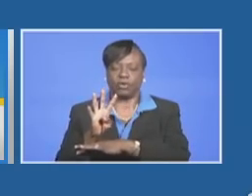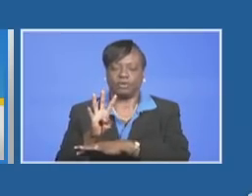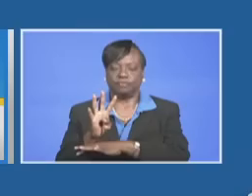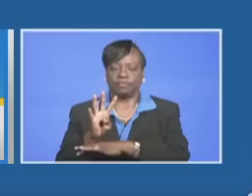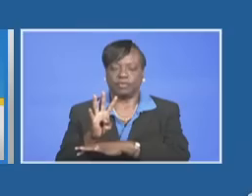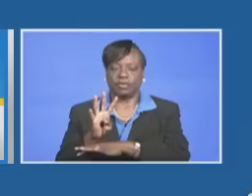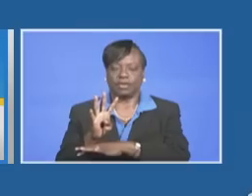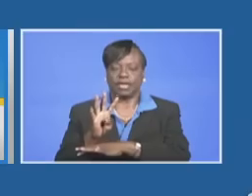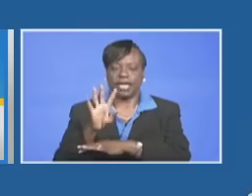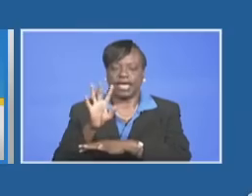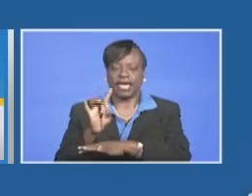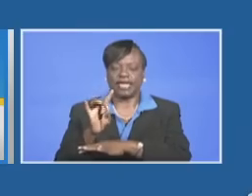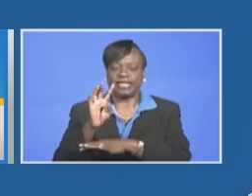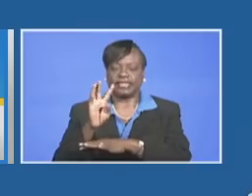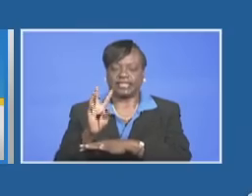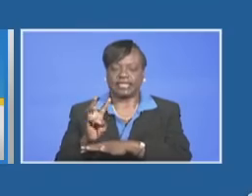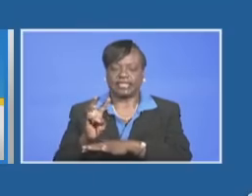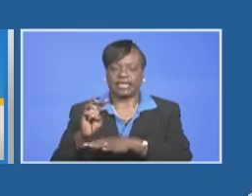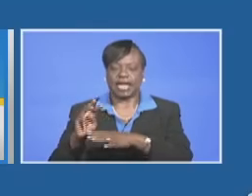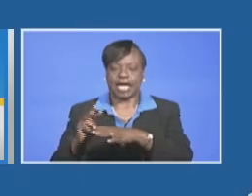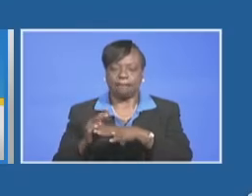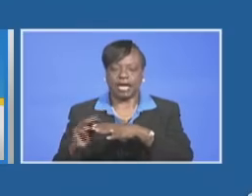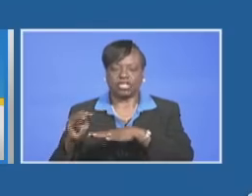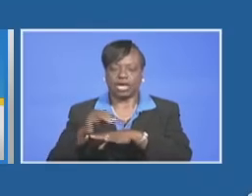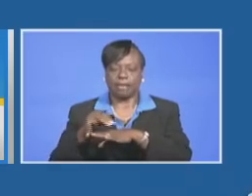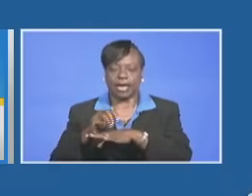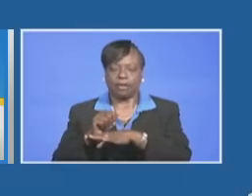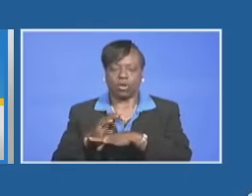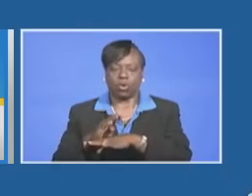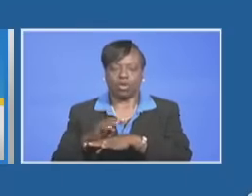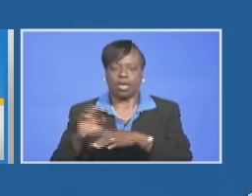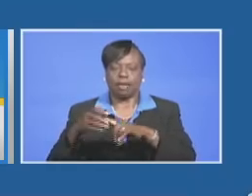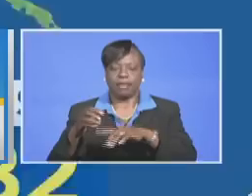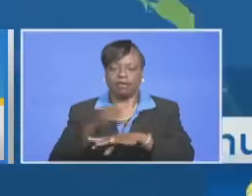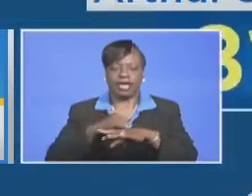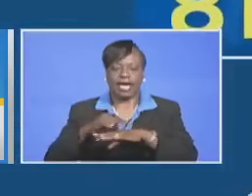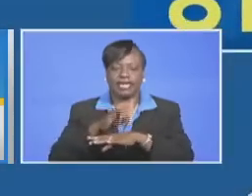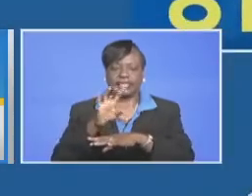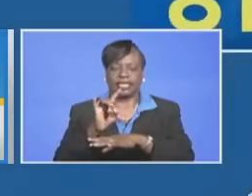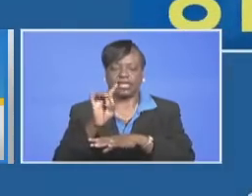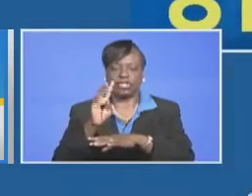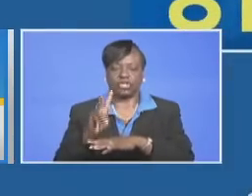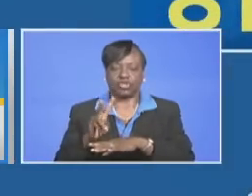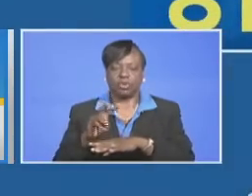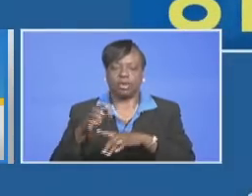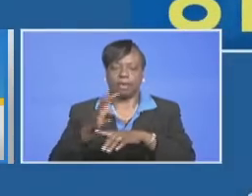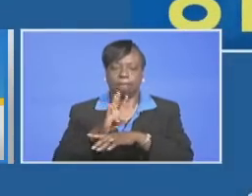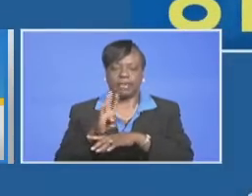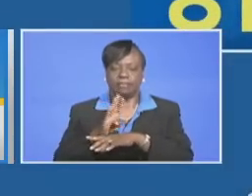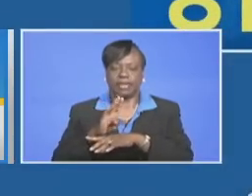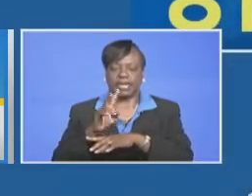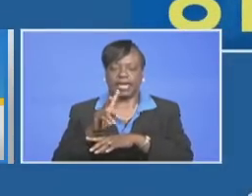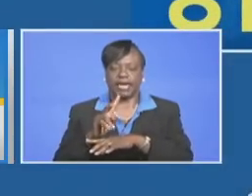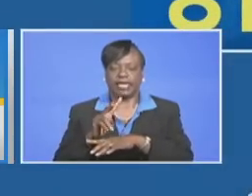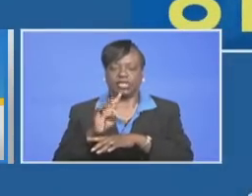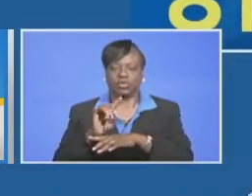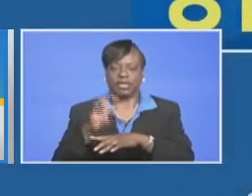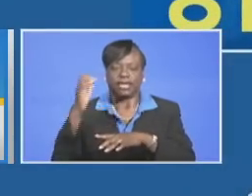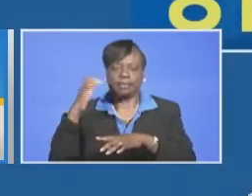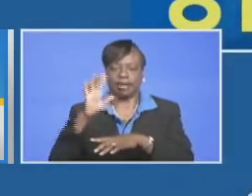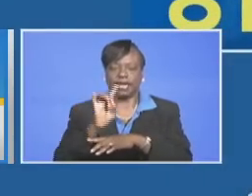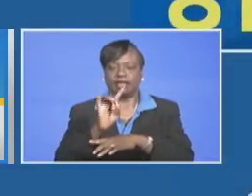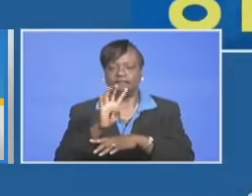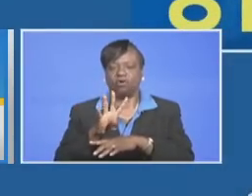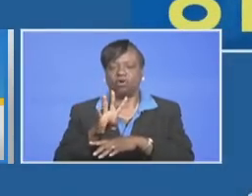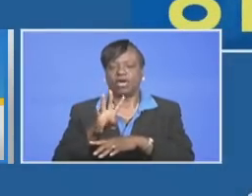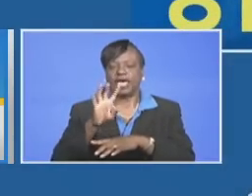Barbacoa at 86 degrees. The Berry Islands 82 in Bimini. Here in the capital, 84 Harbor Island, Eleuthera